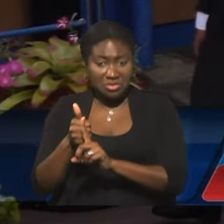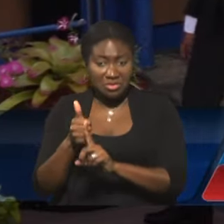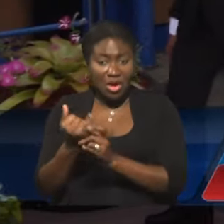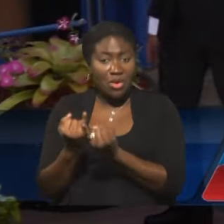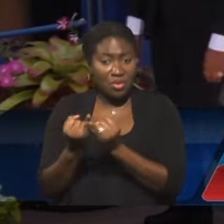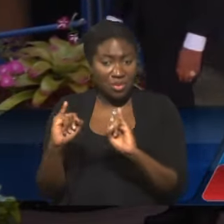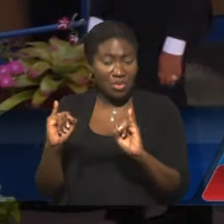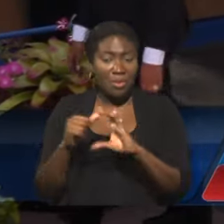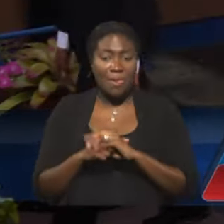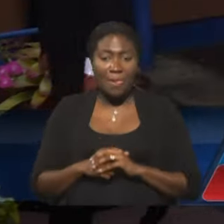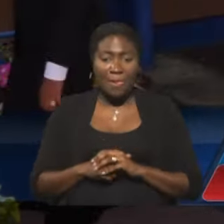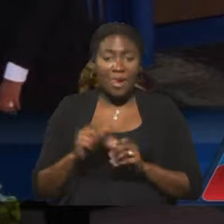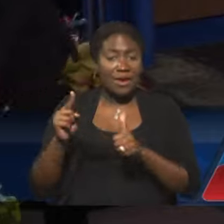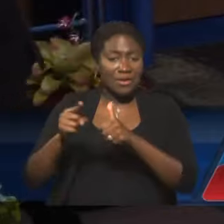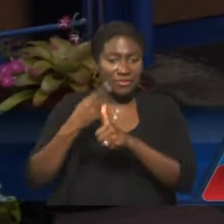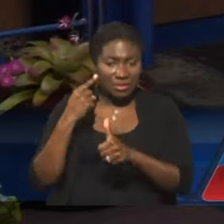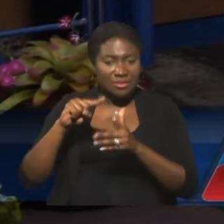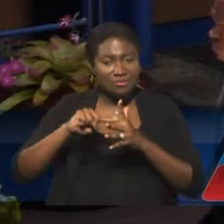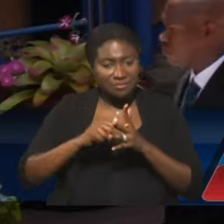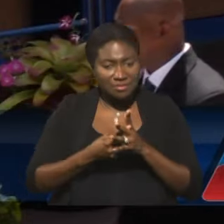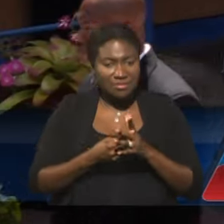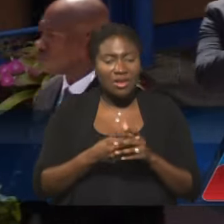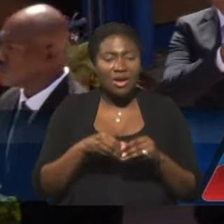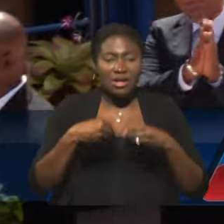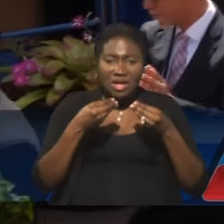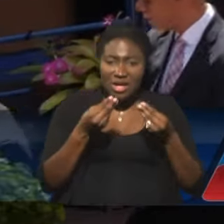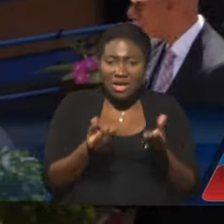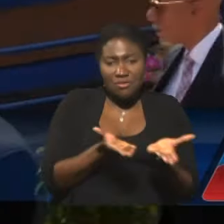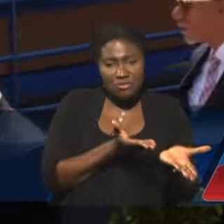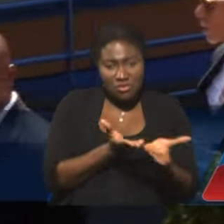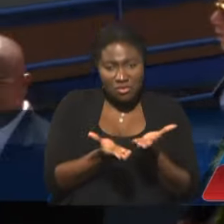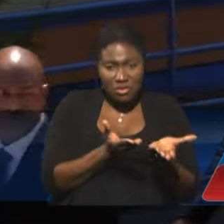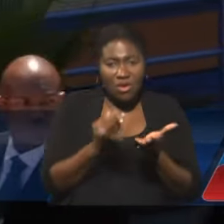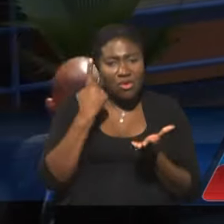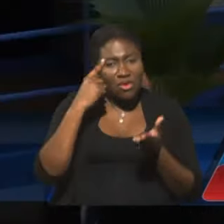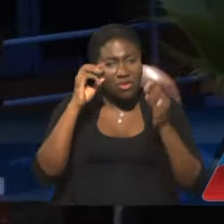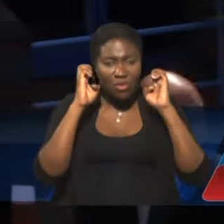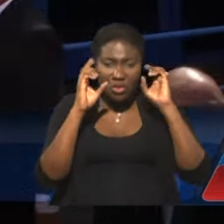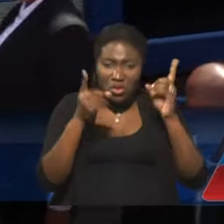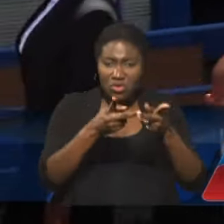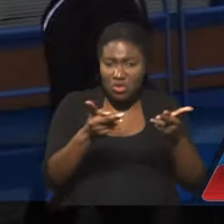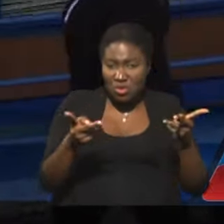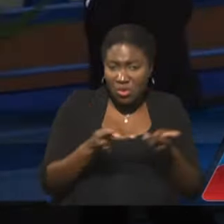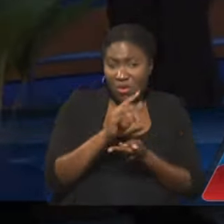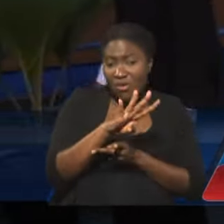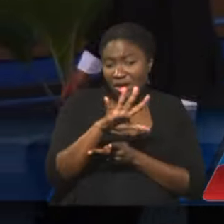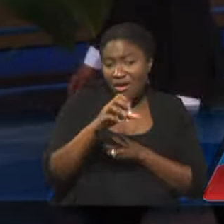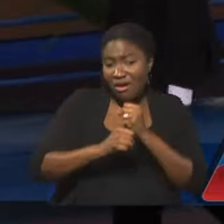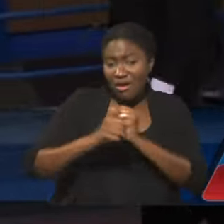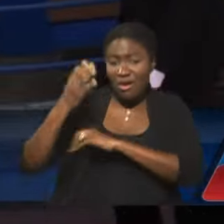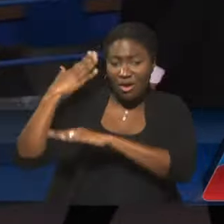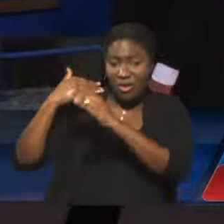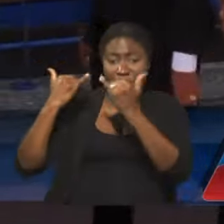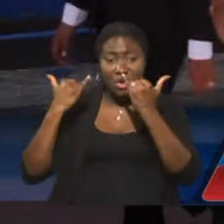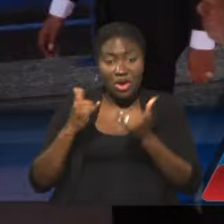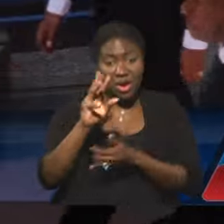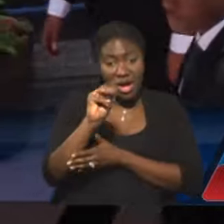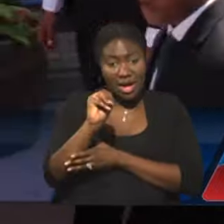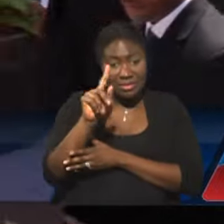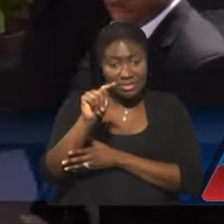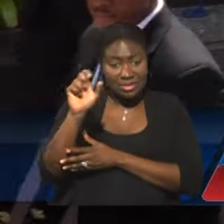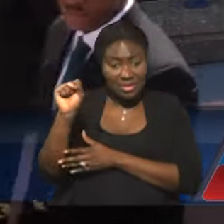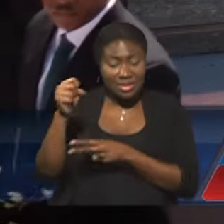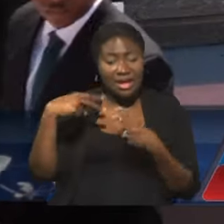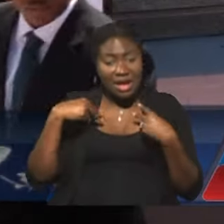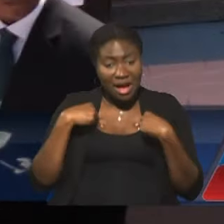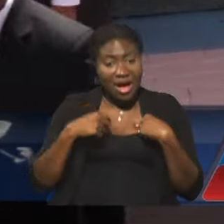as purely providing services to educational facilities 45 years ago, the MTS has expanded to include a number of